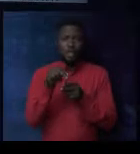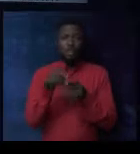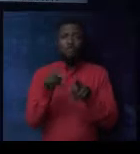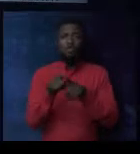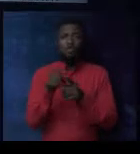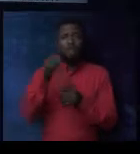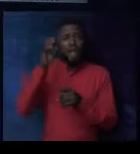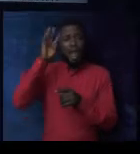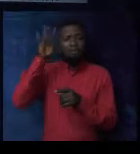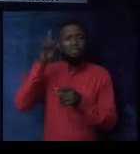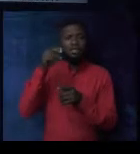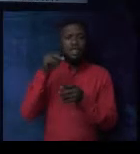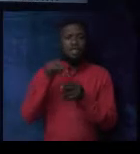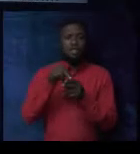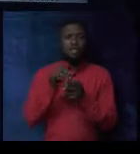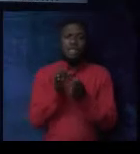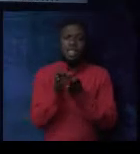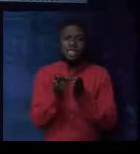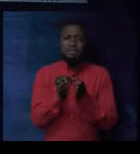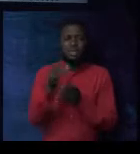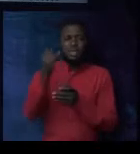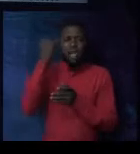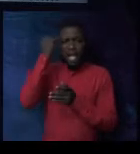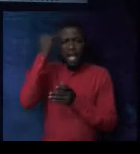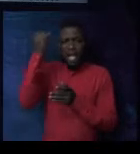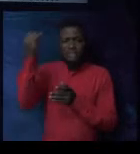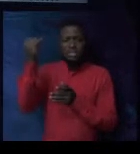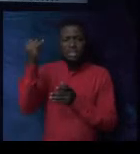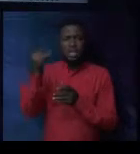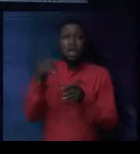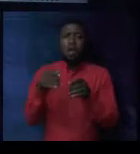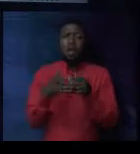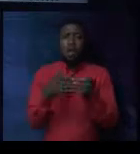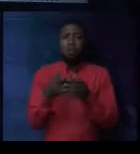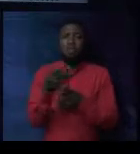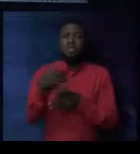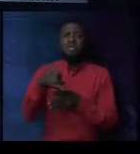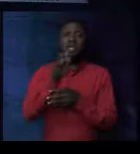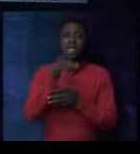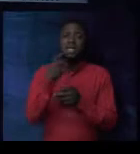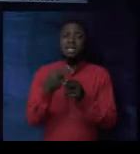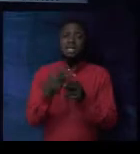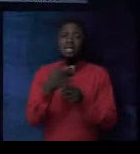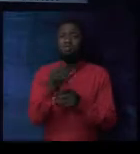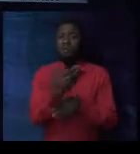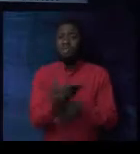nouns. So, abstract nouns express ideas. Although they are